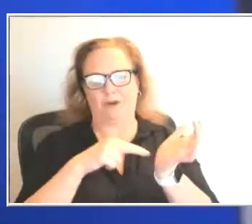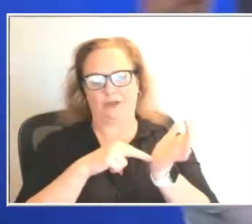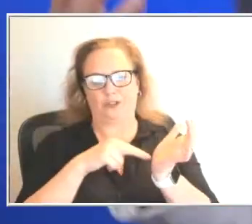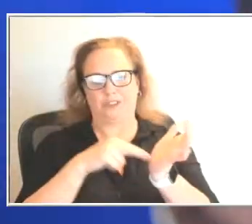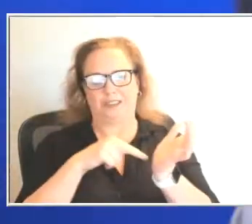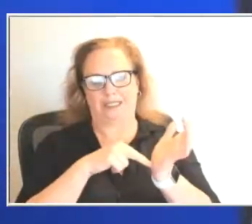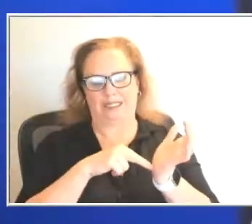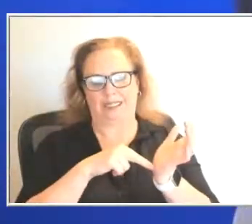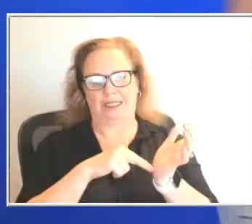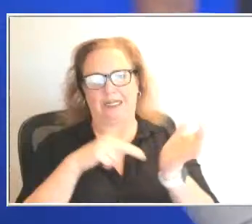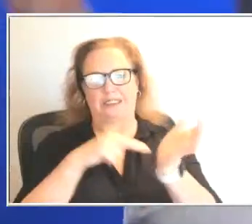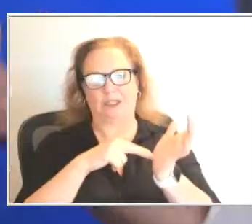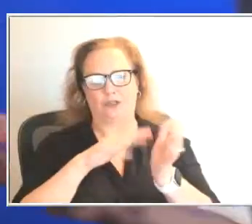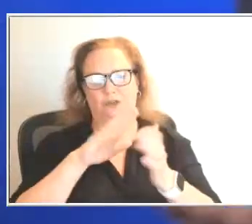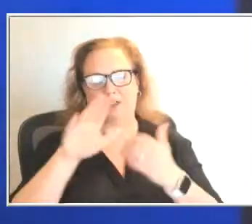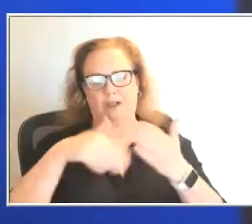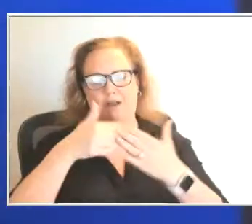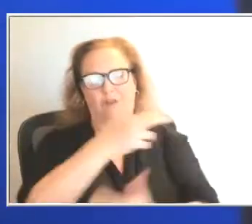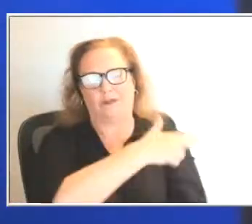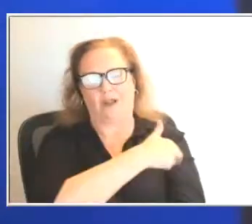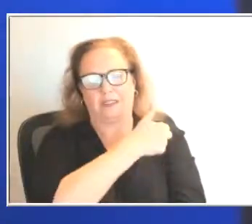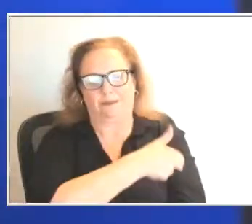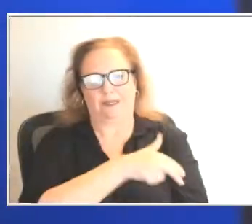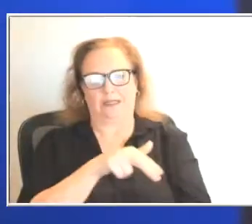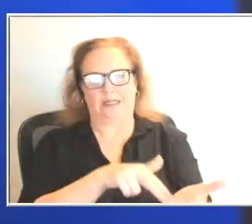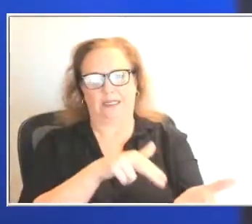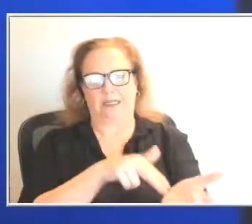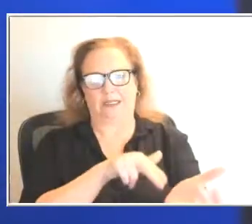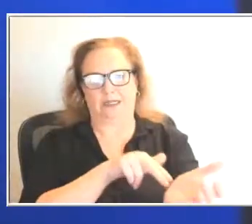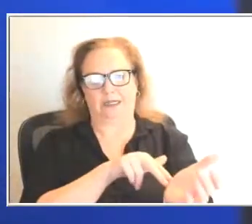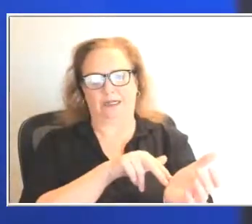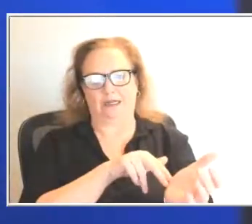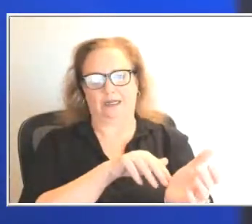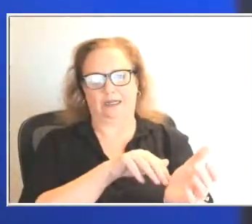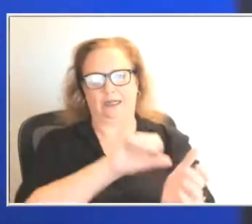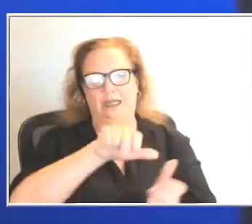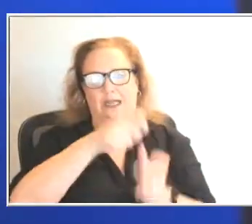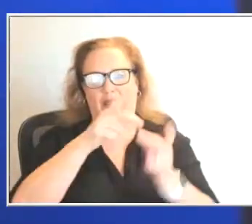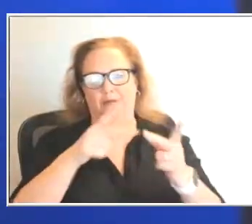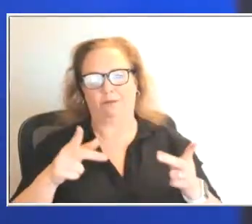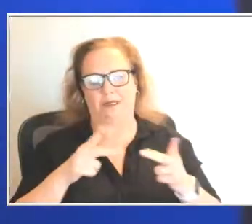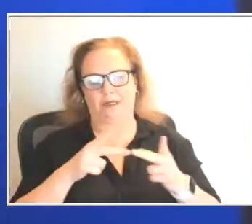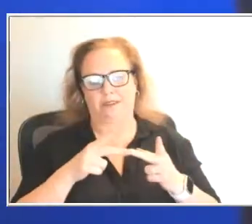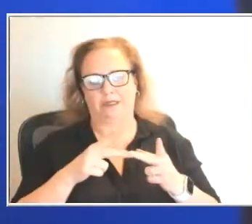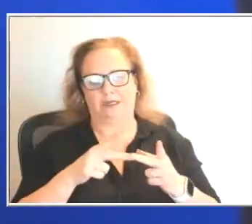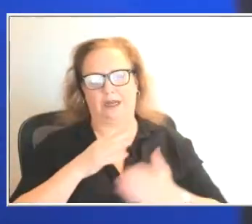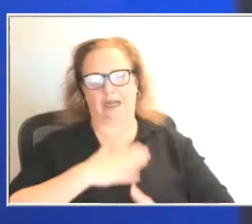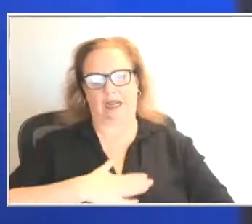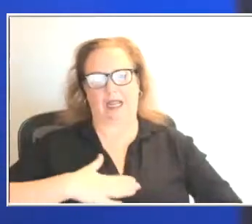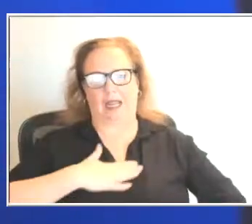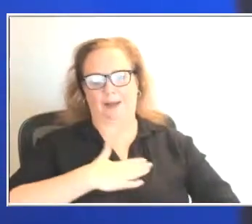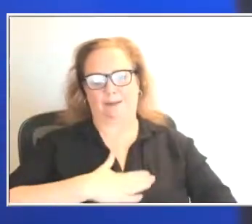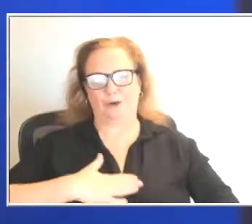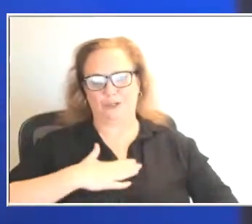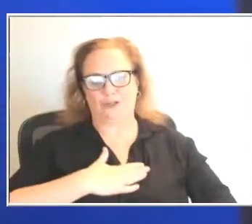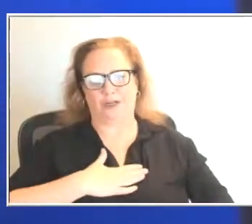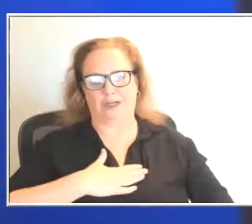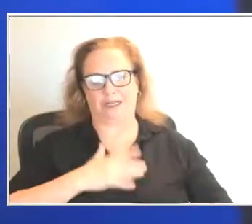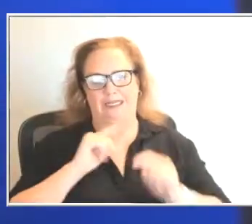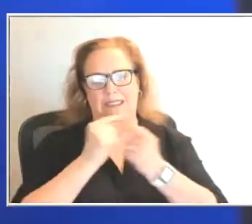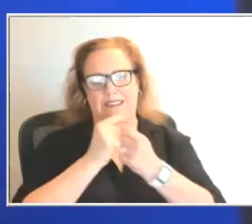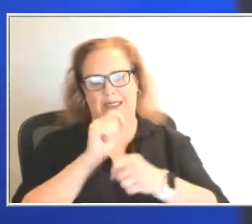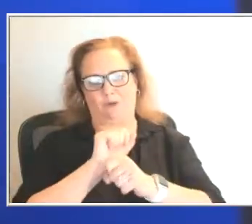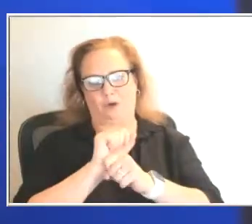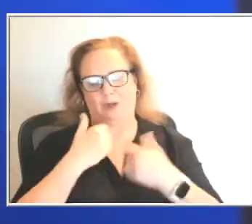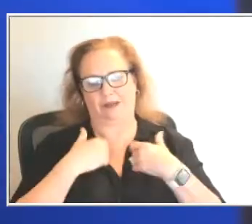It's the nurses on the hospital. It's the nurses on other places. So I just appreciate teamwork that we have